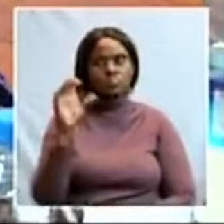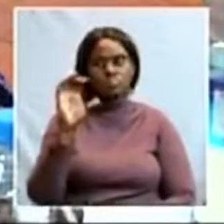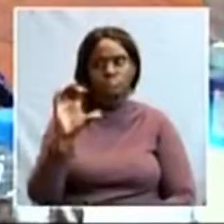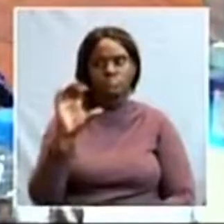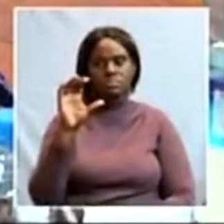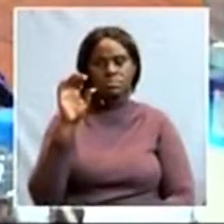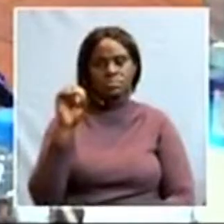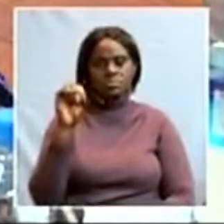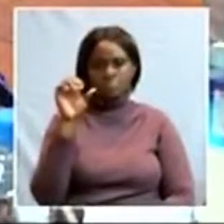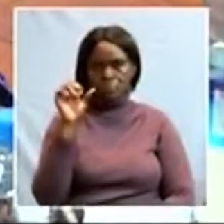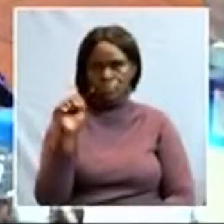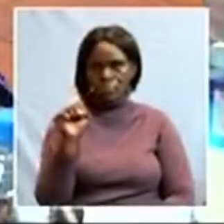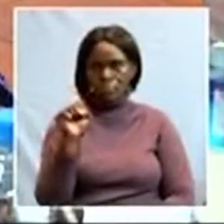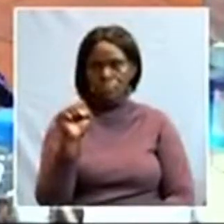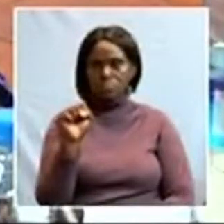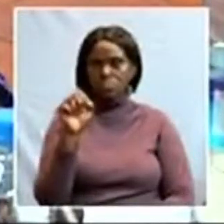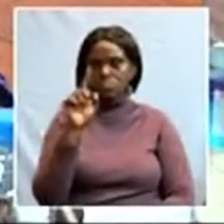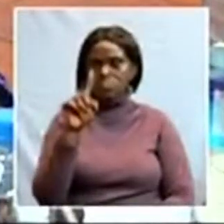COS